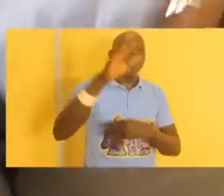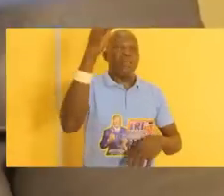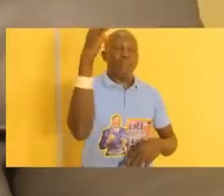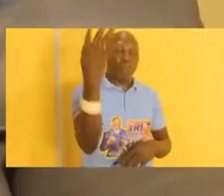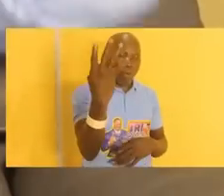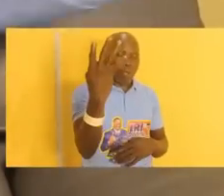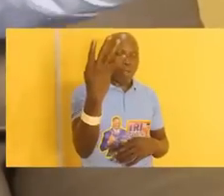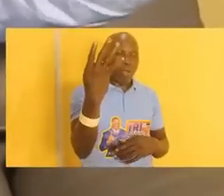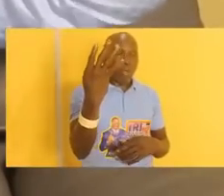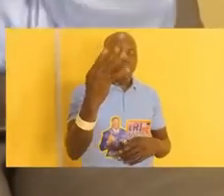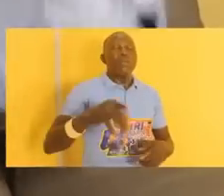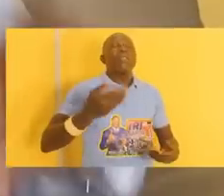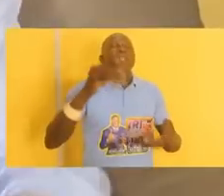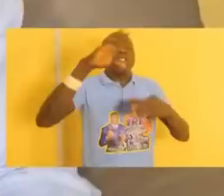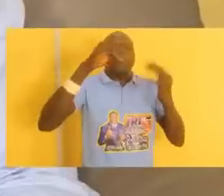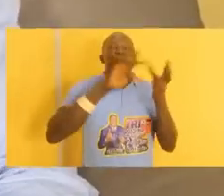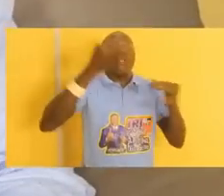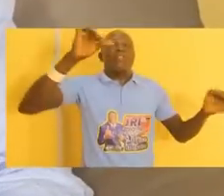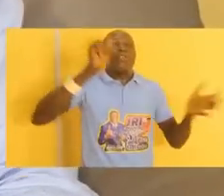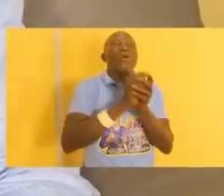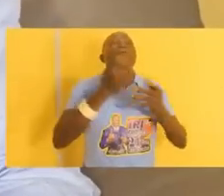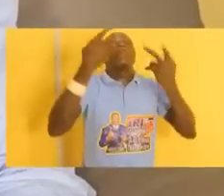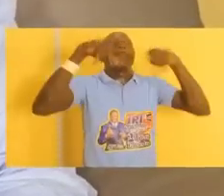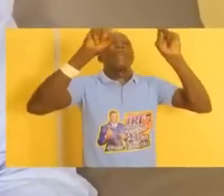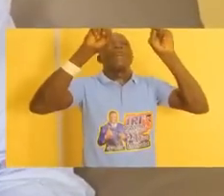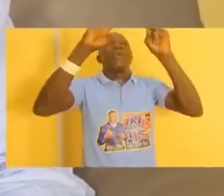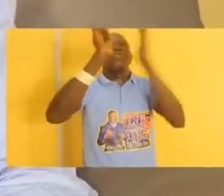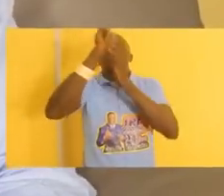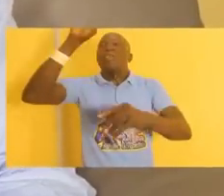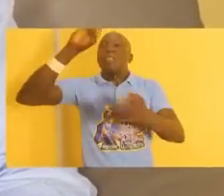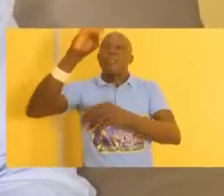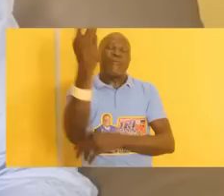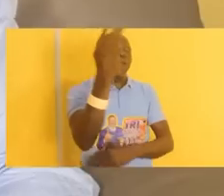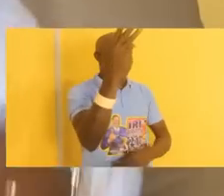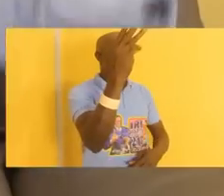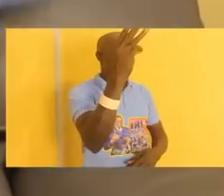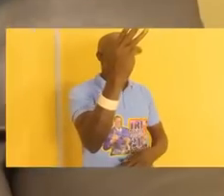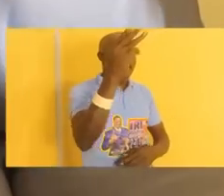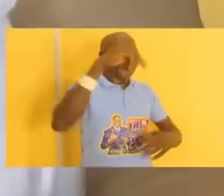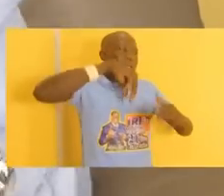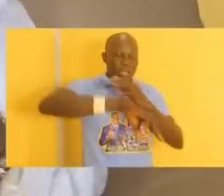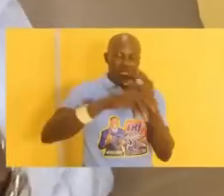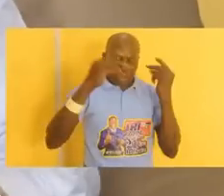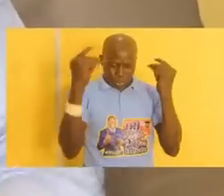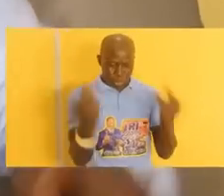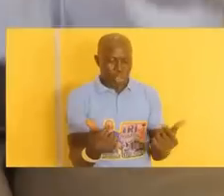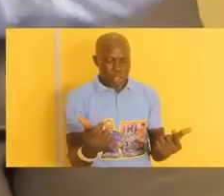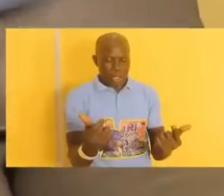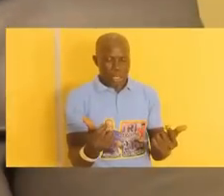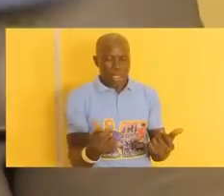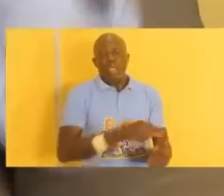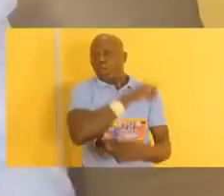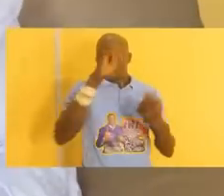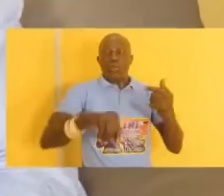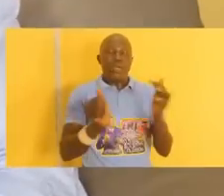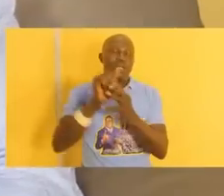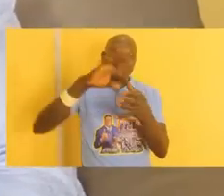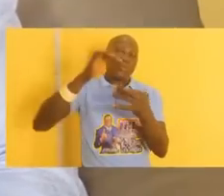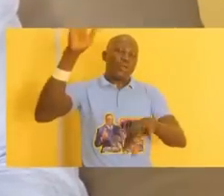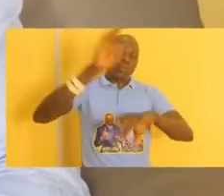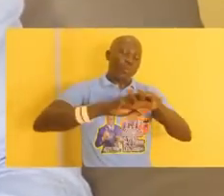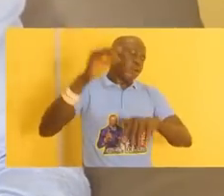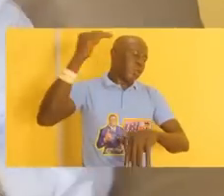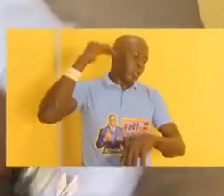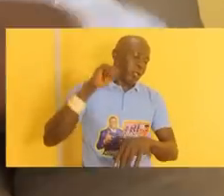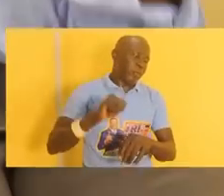He carry. Emi okiki wonu aye. The spirit of fame came upon him. Number 6. He kefa. Ni ojo se. Immediately. Bi emi yen se bale. And that